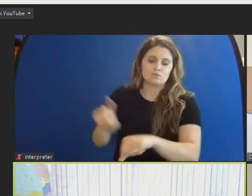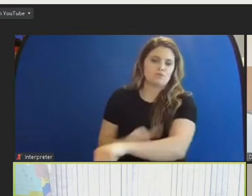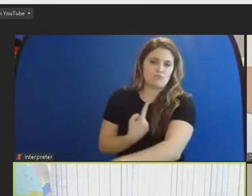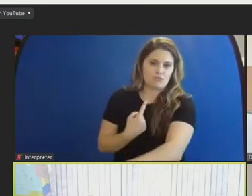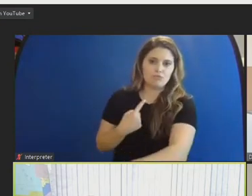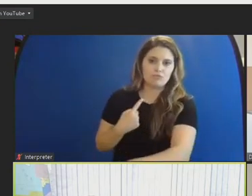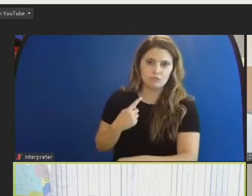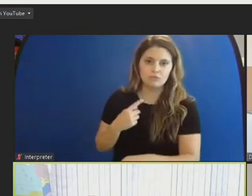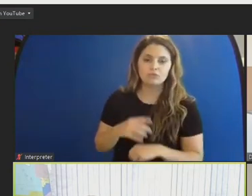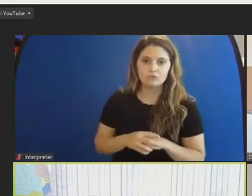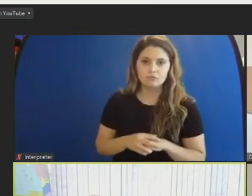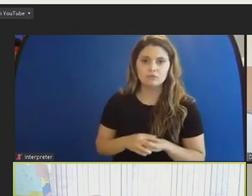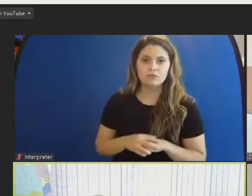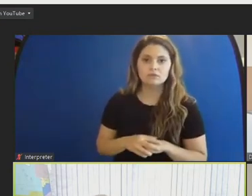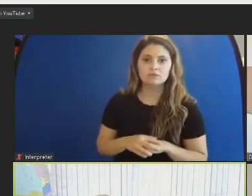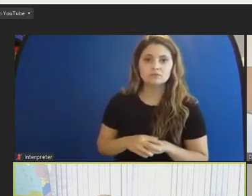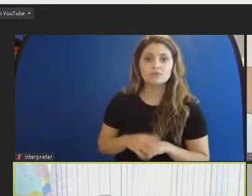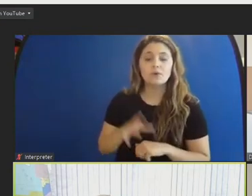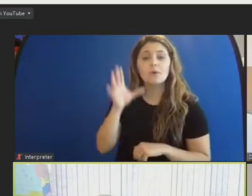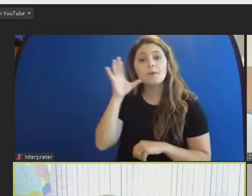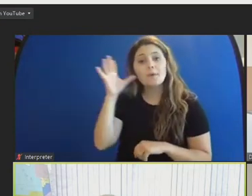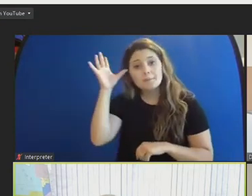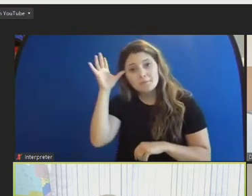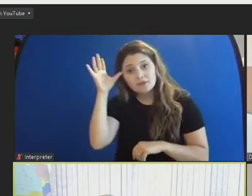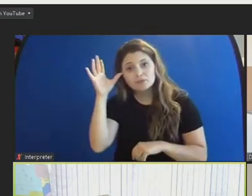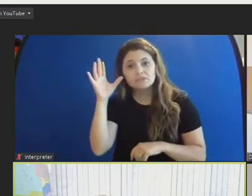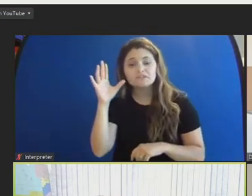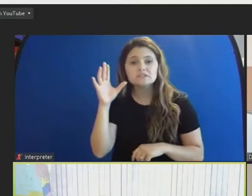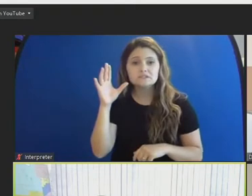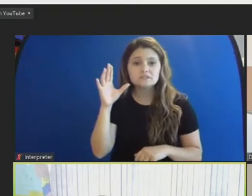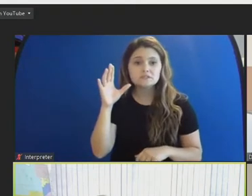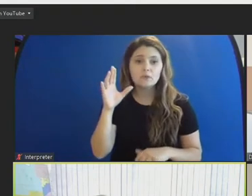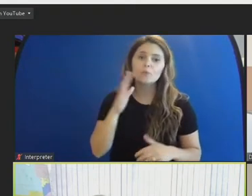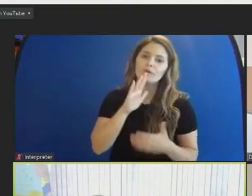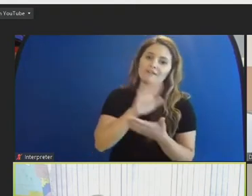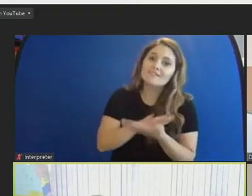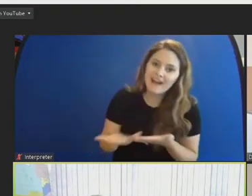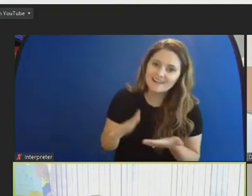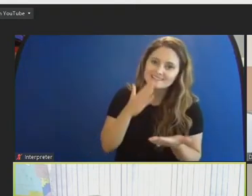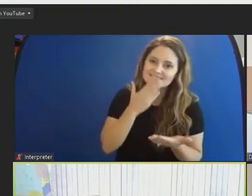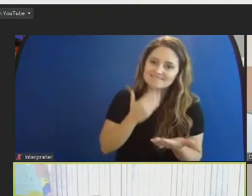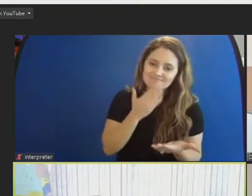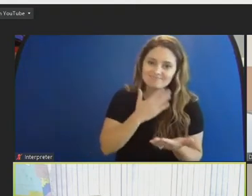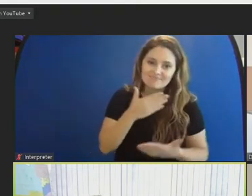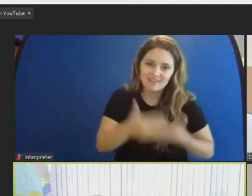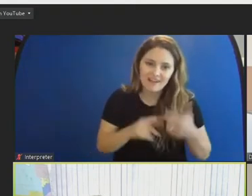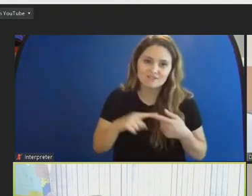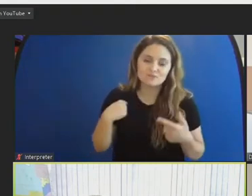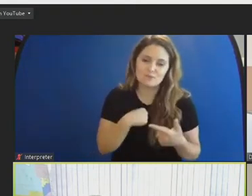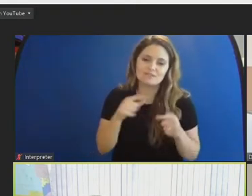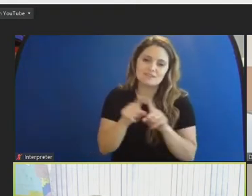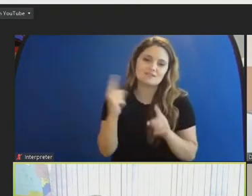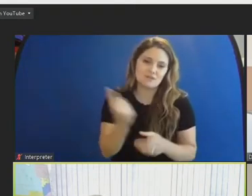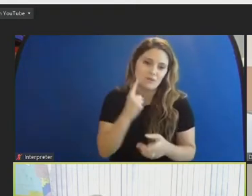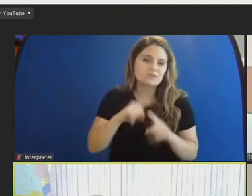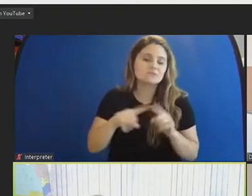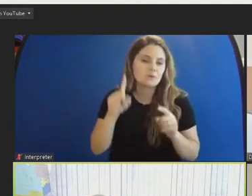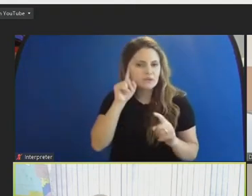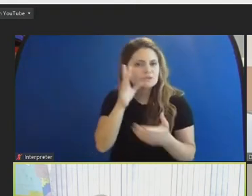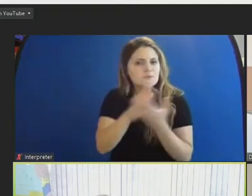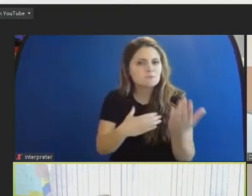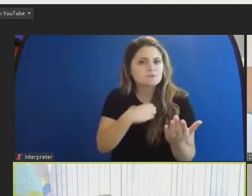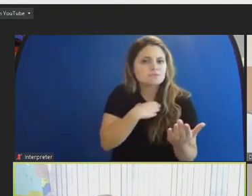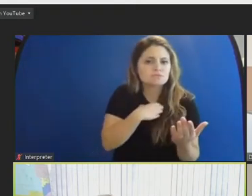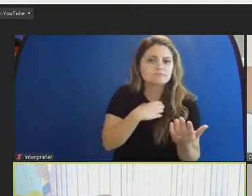And parents were kind to us as always, but we did hear some concerns